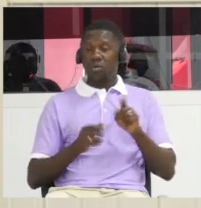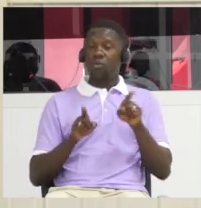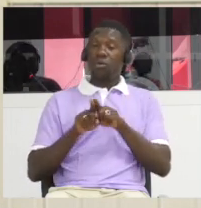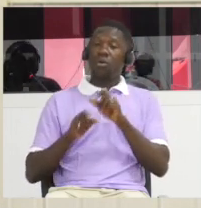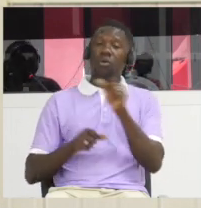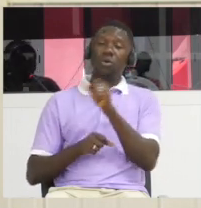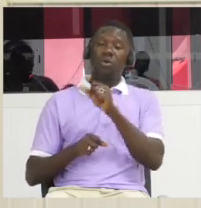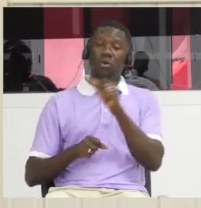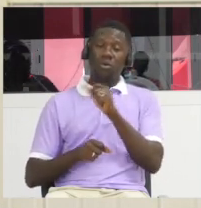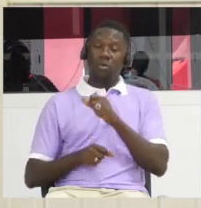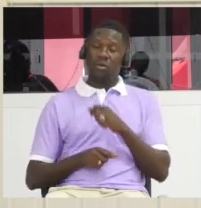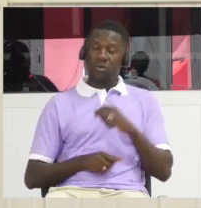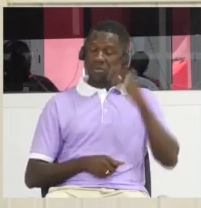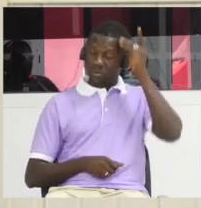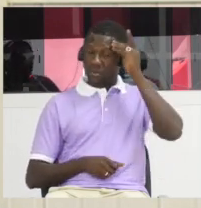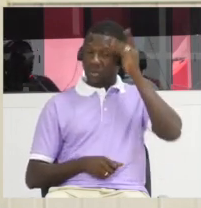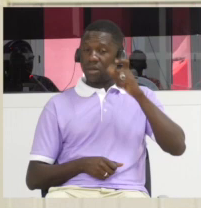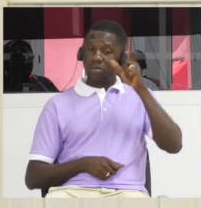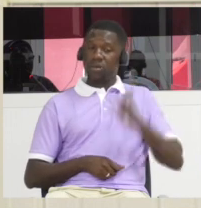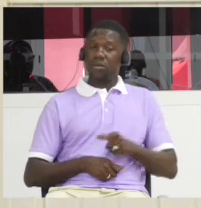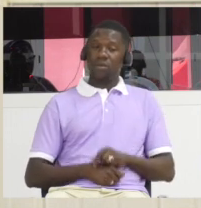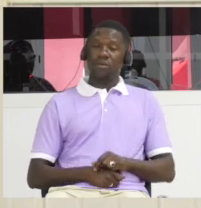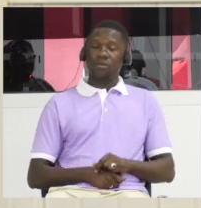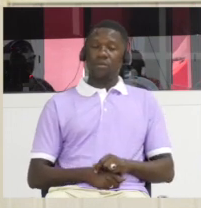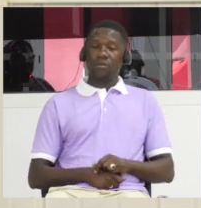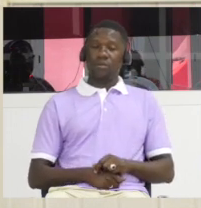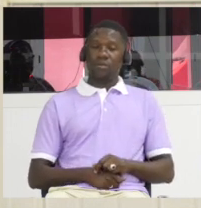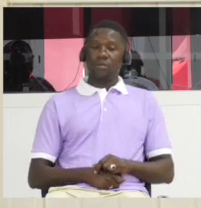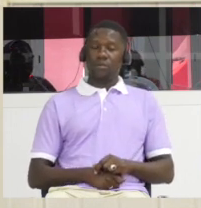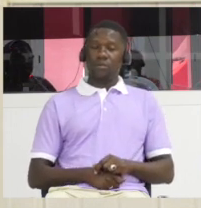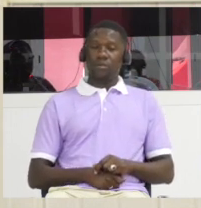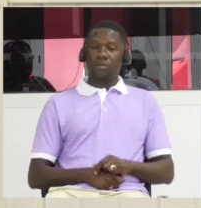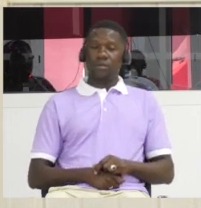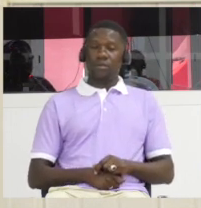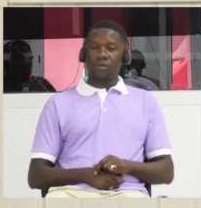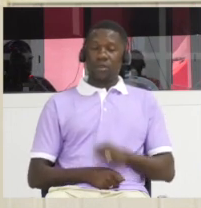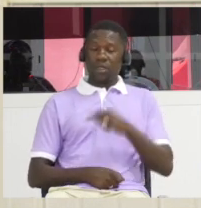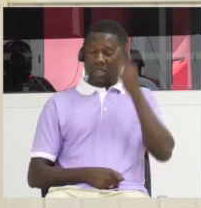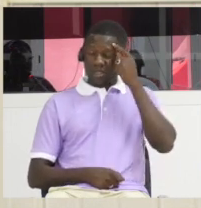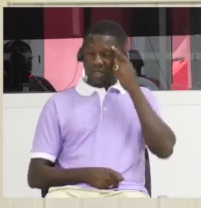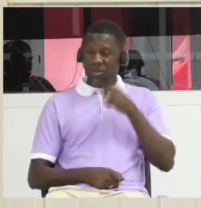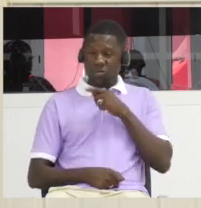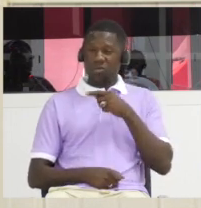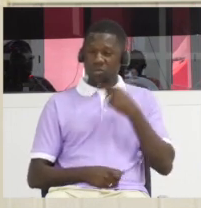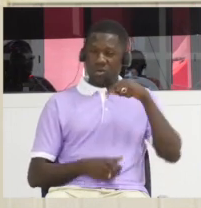politicians. Because I think he was one of those who wanted him to, you